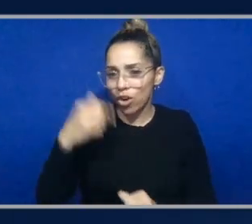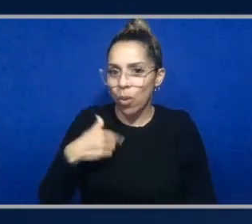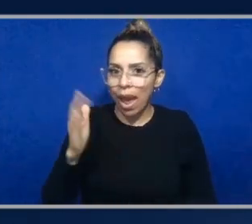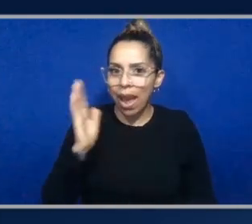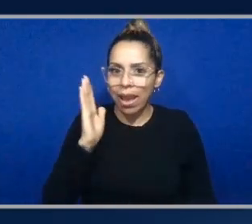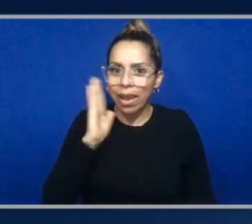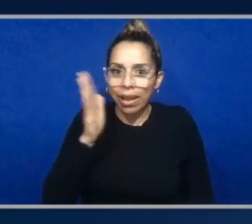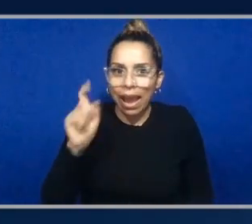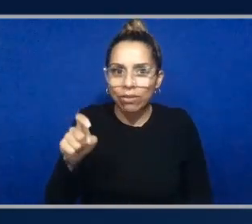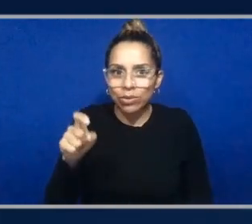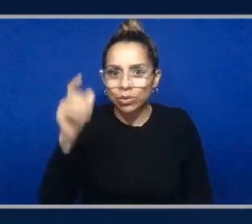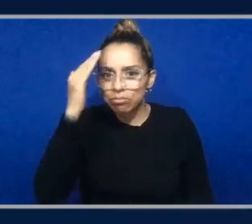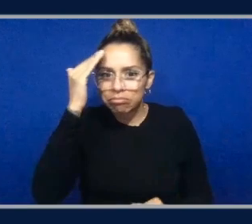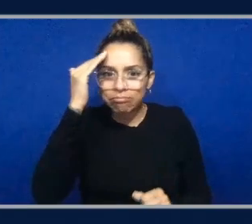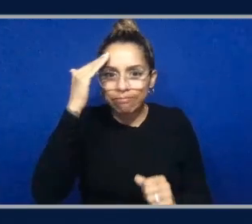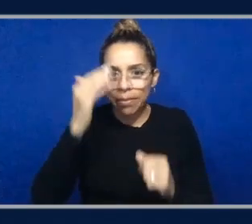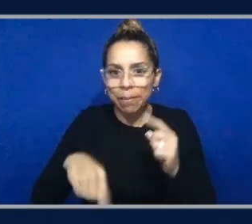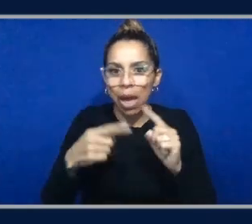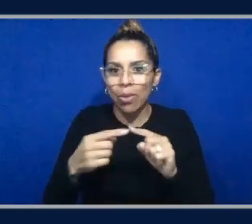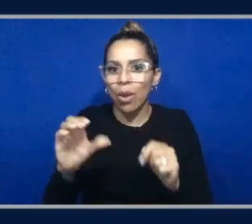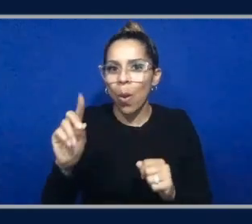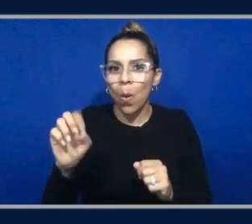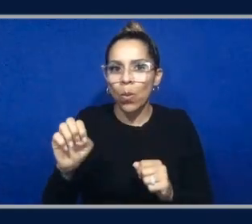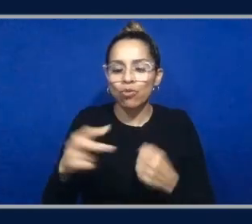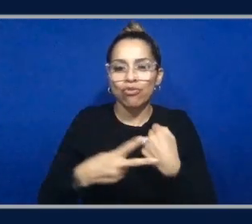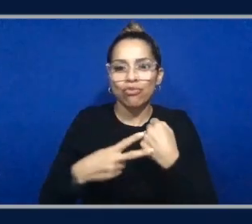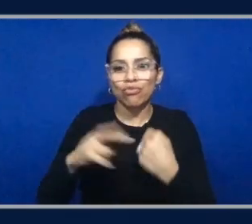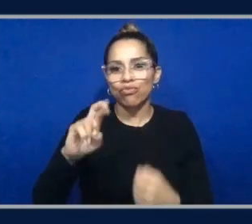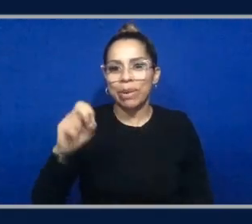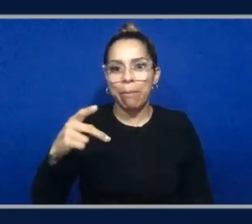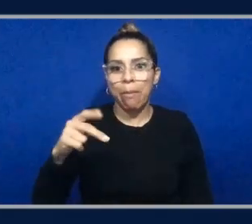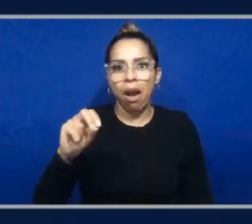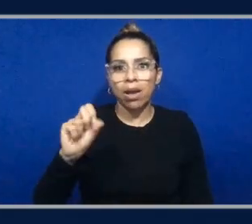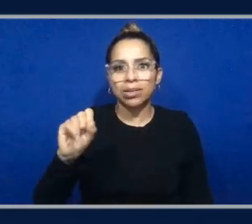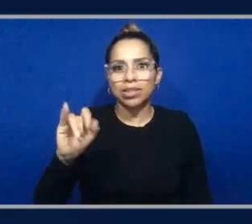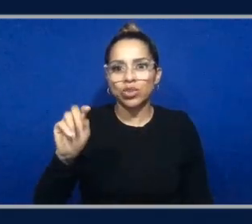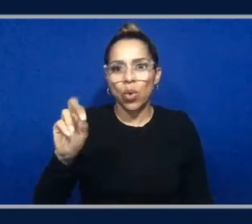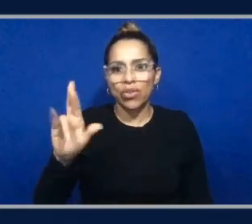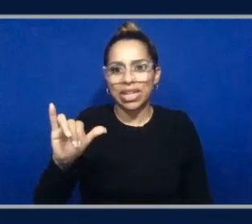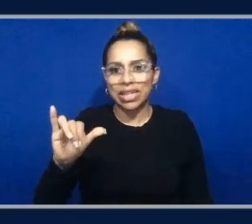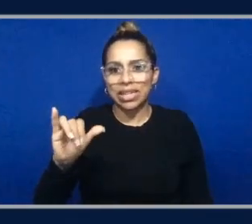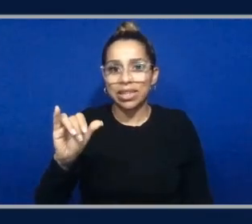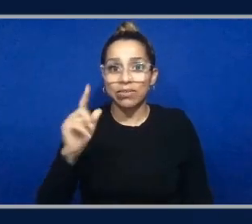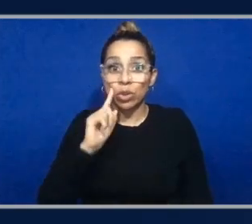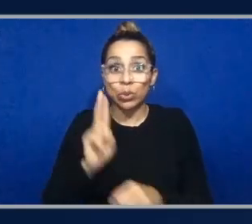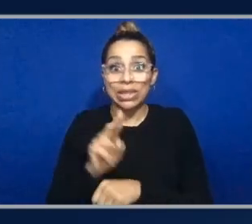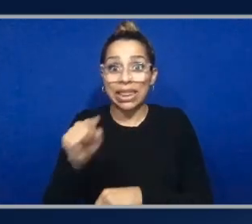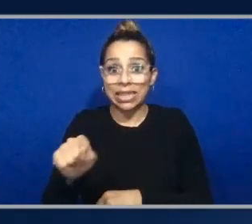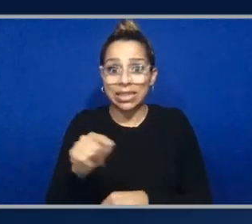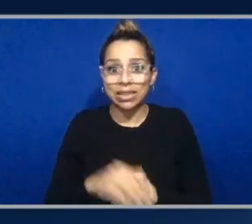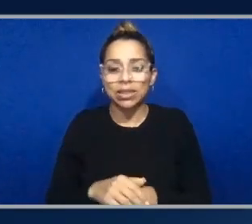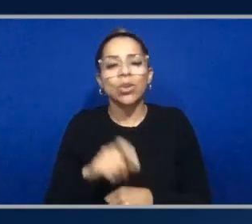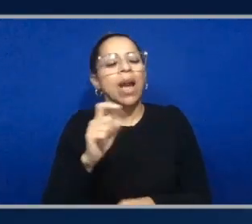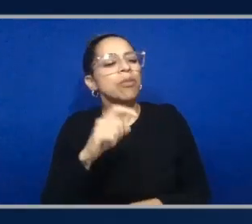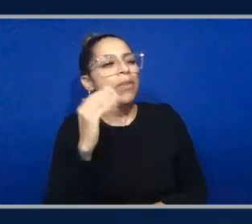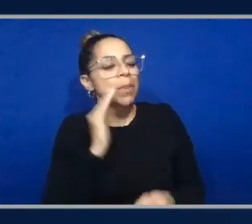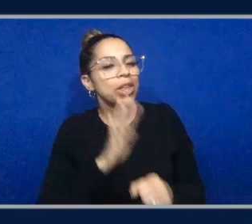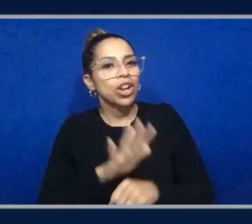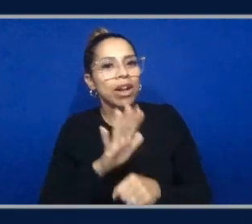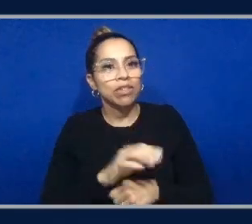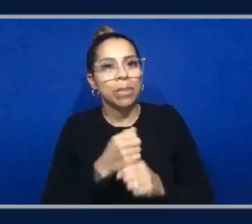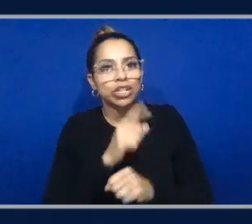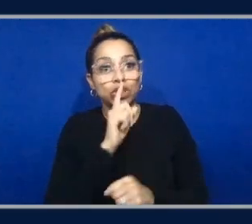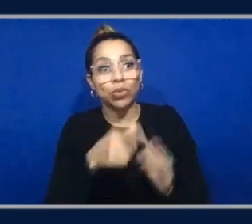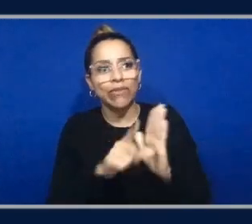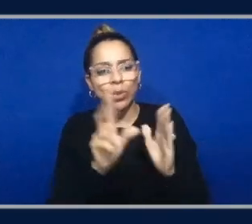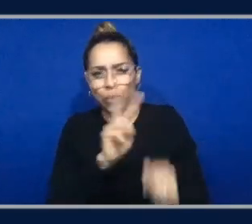you really don't have to be, right? Because you have to be familiar enough that you can review the code and make sure it makes sense. Yeah. But what we've noticed here as well is that